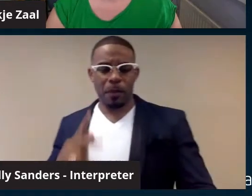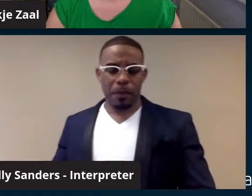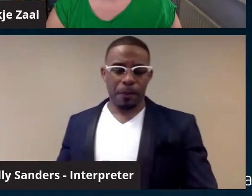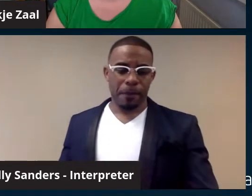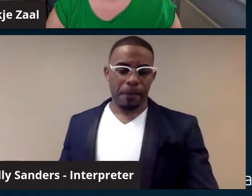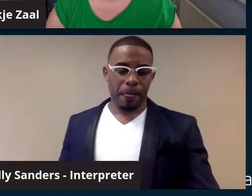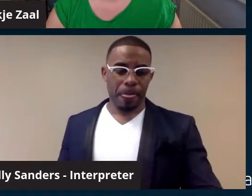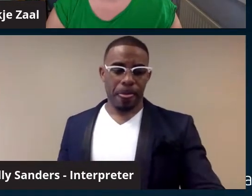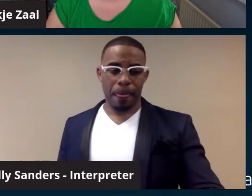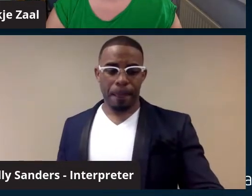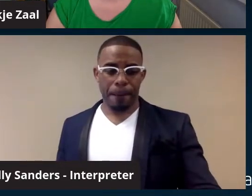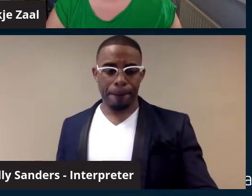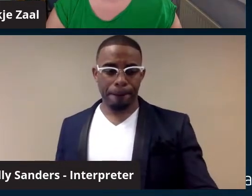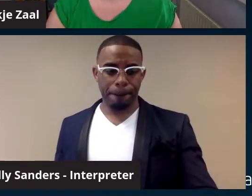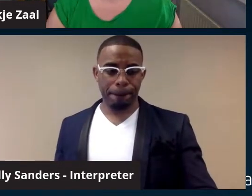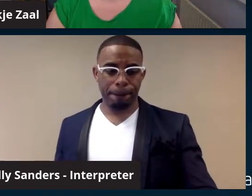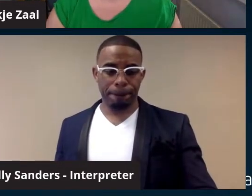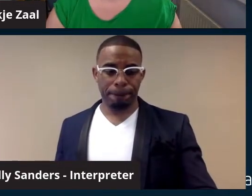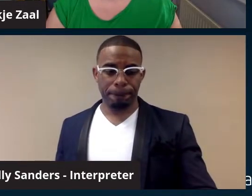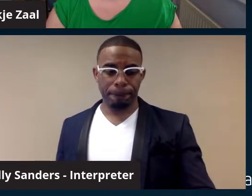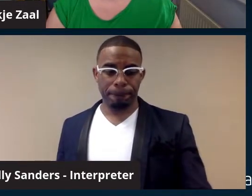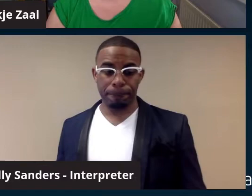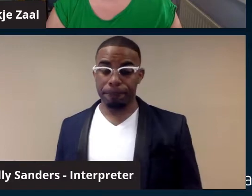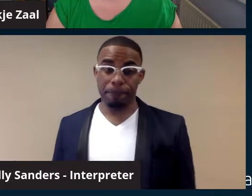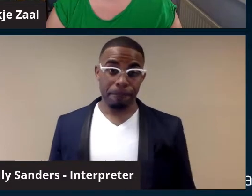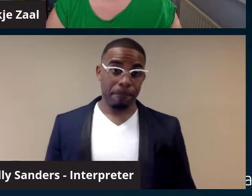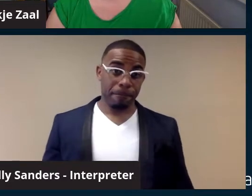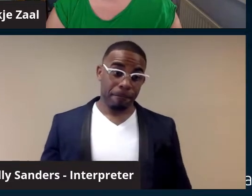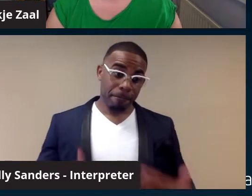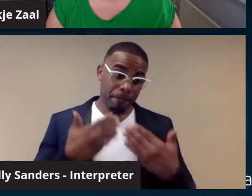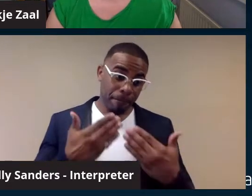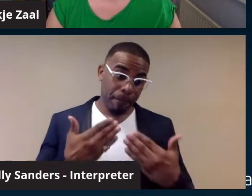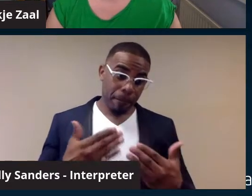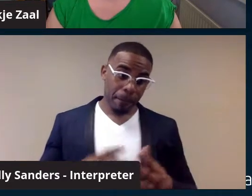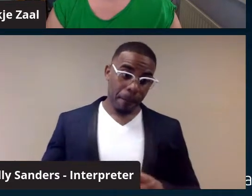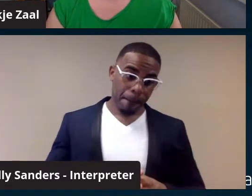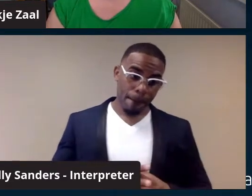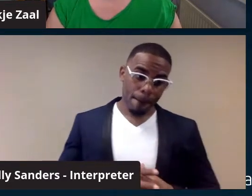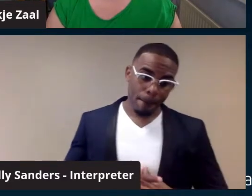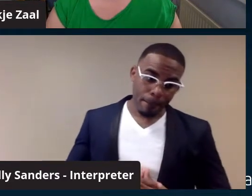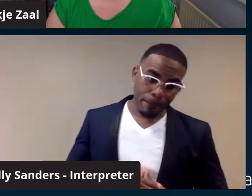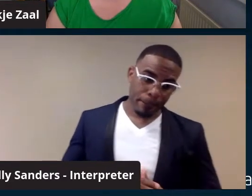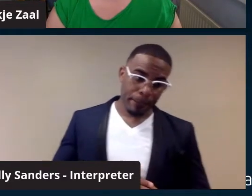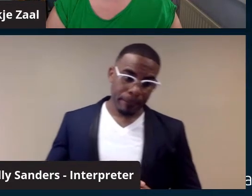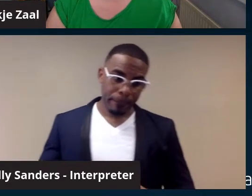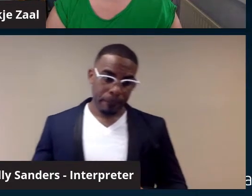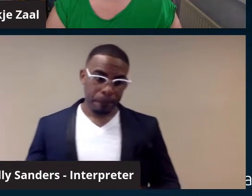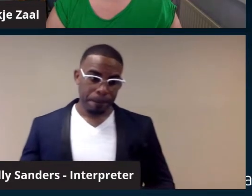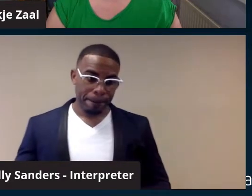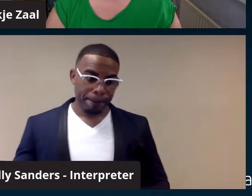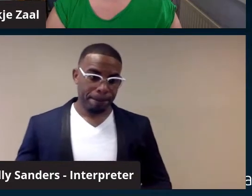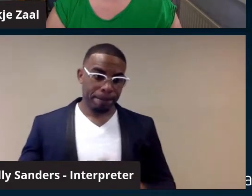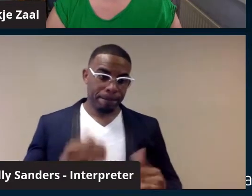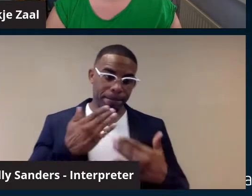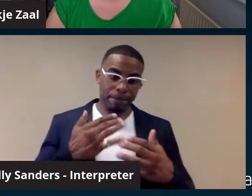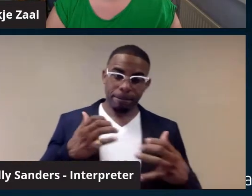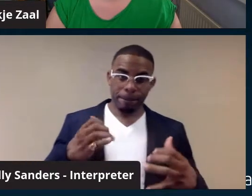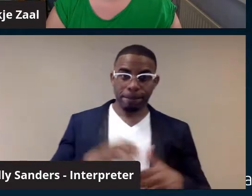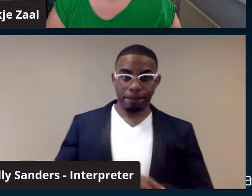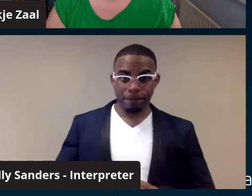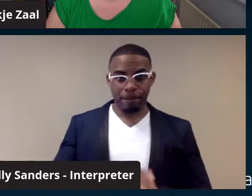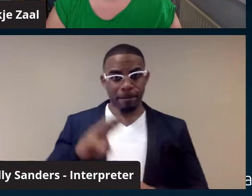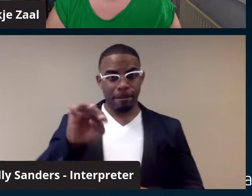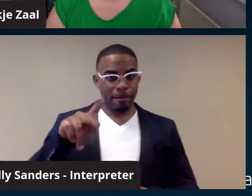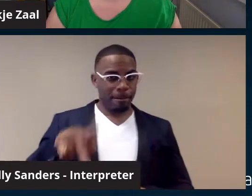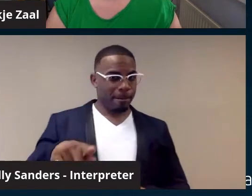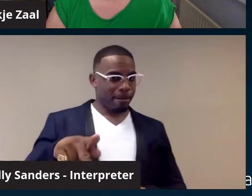on MSP Inspire. Thank you, very much. And enjoy your next year of being an MVP. Thank